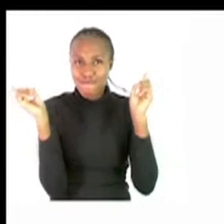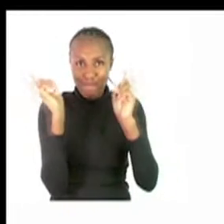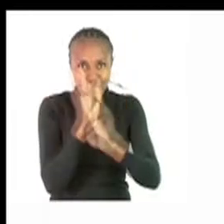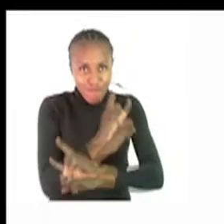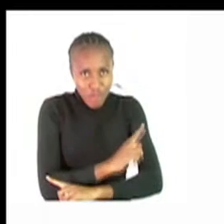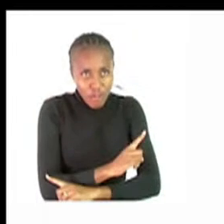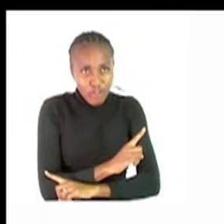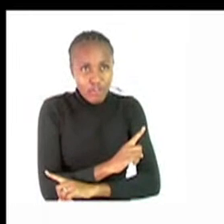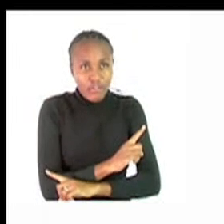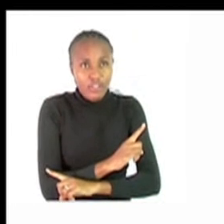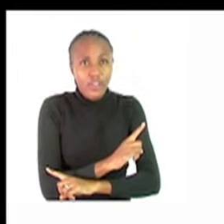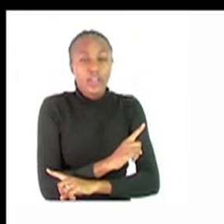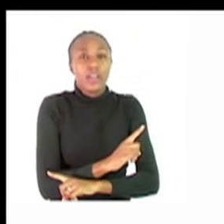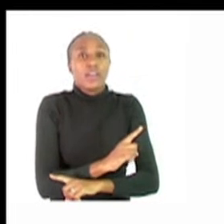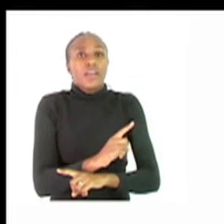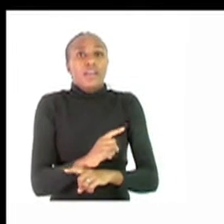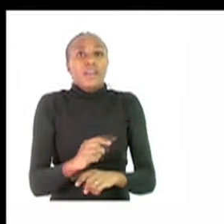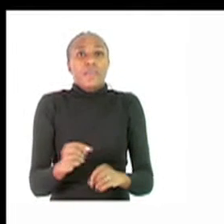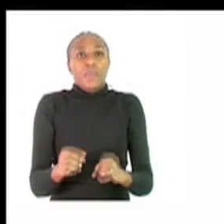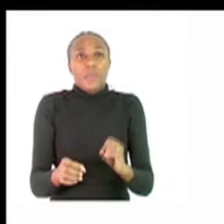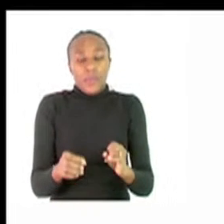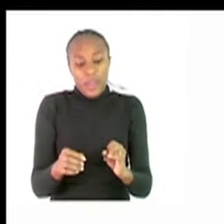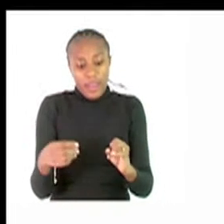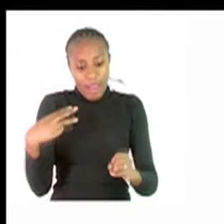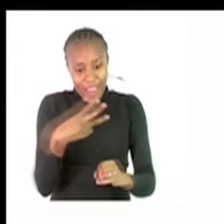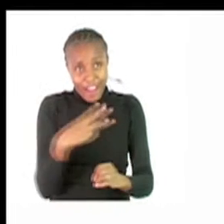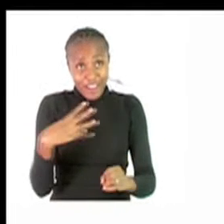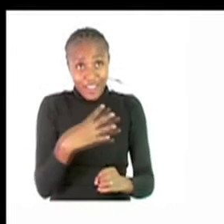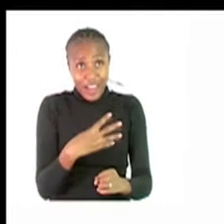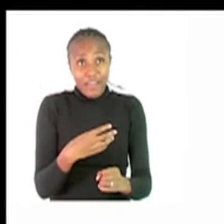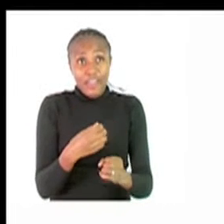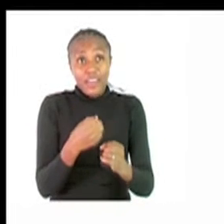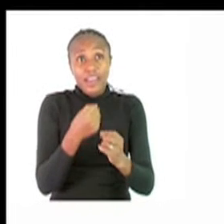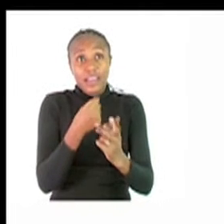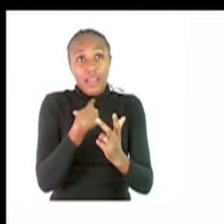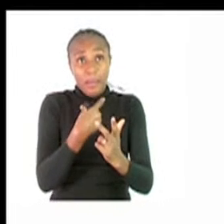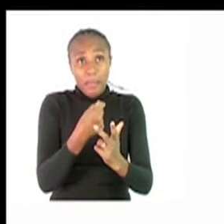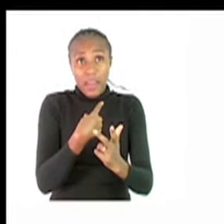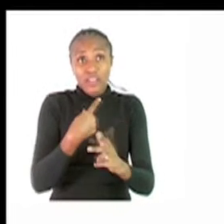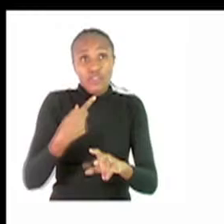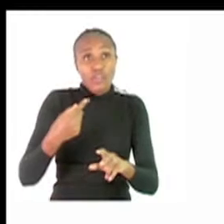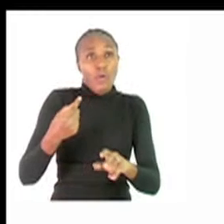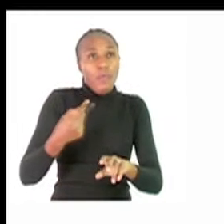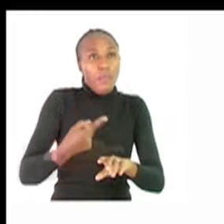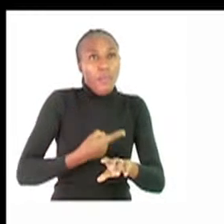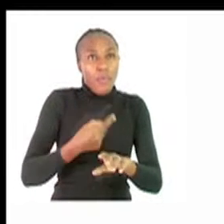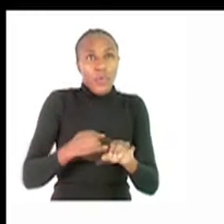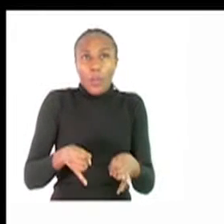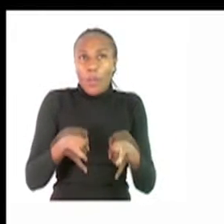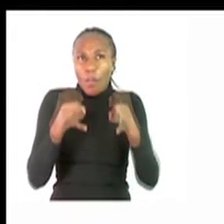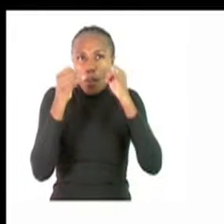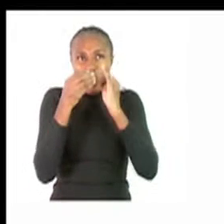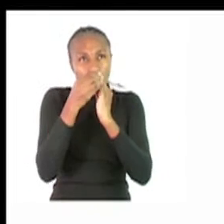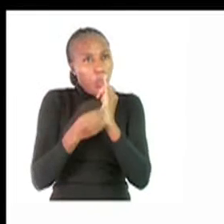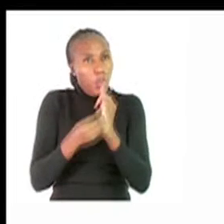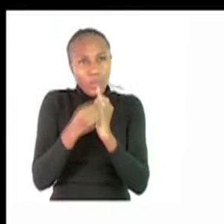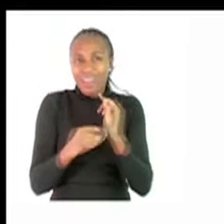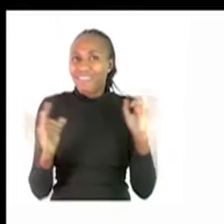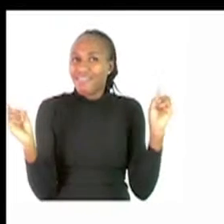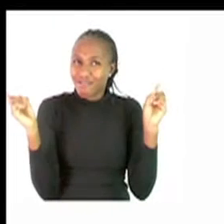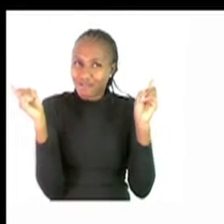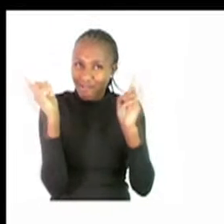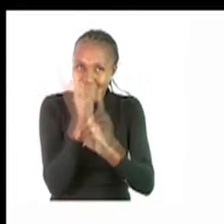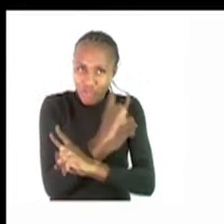patients are always thin. These are all false stories, but myths to mislead the